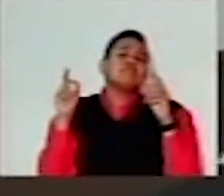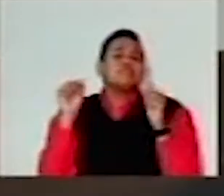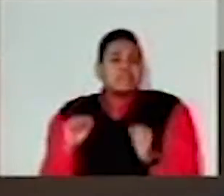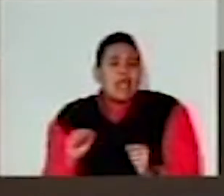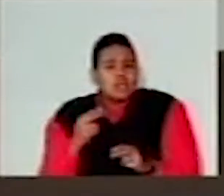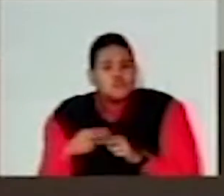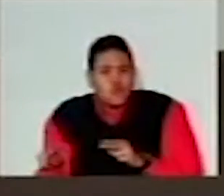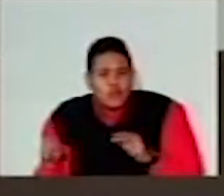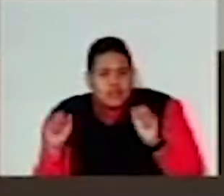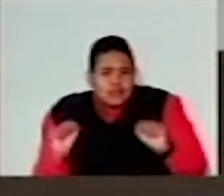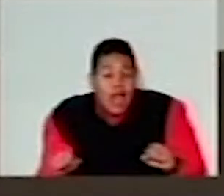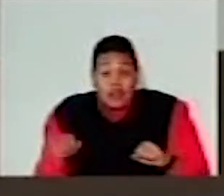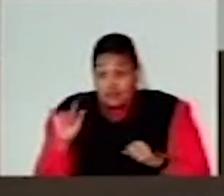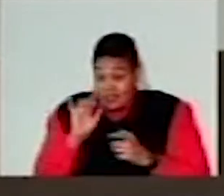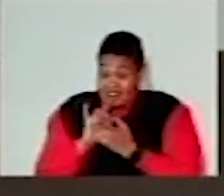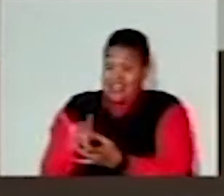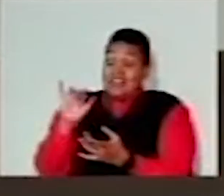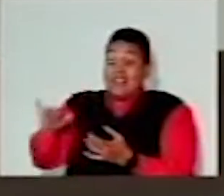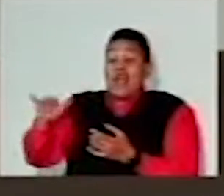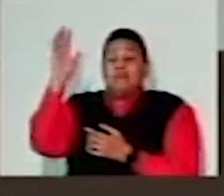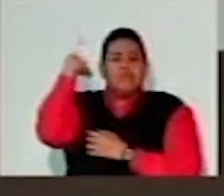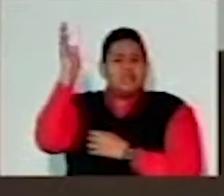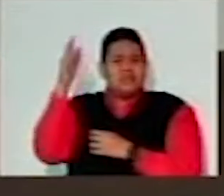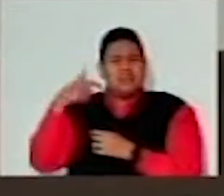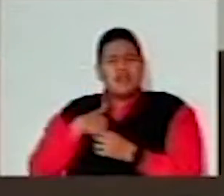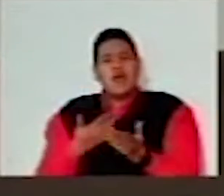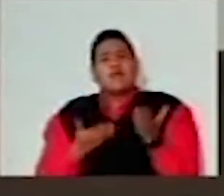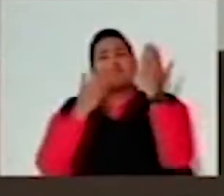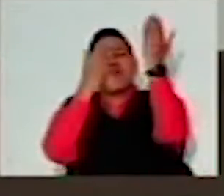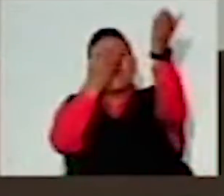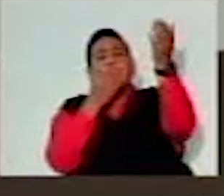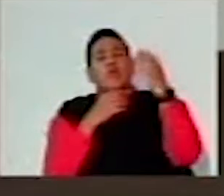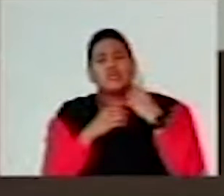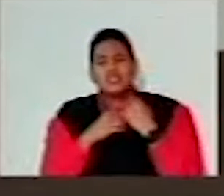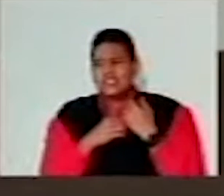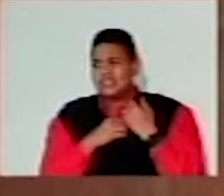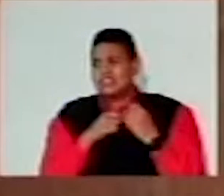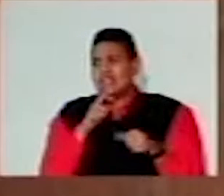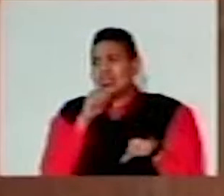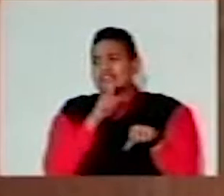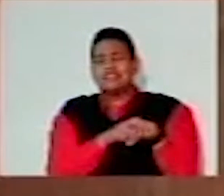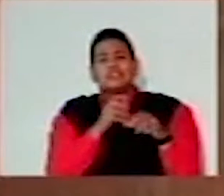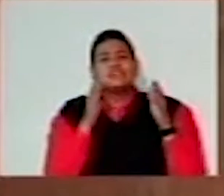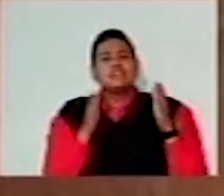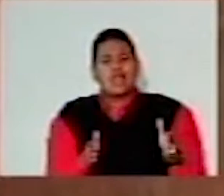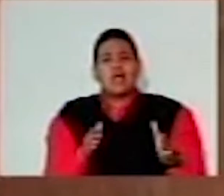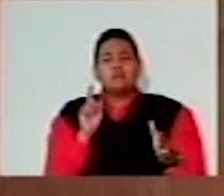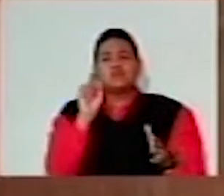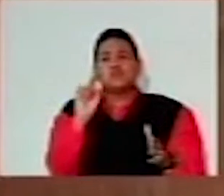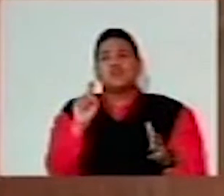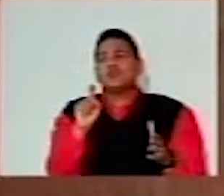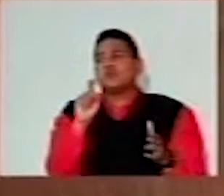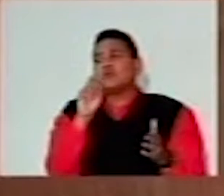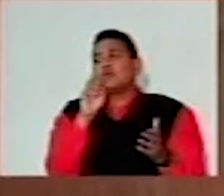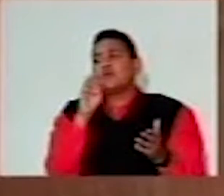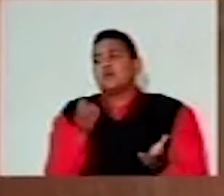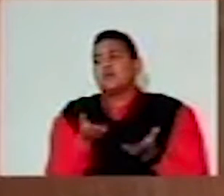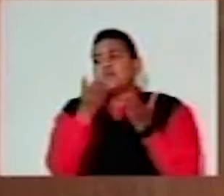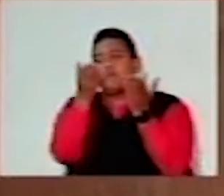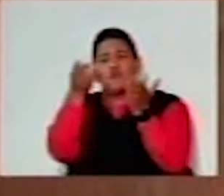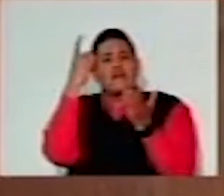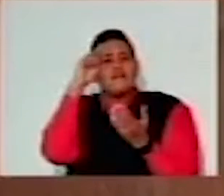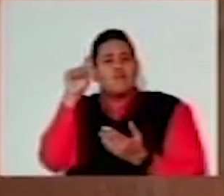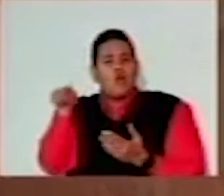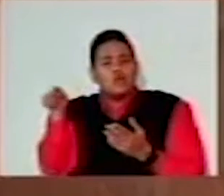in that regard, Mr. Speaker, I propose that timelines should be put for cases to be